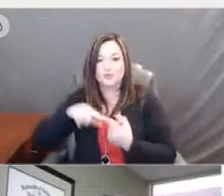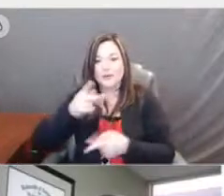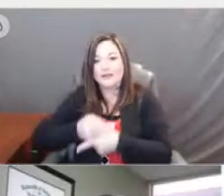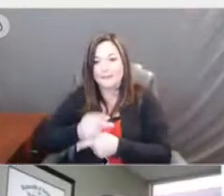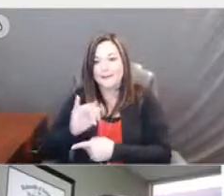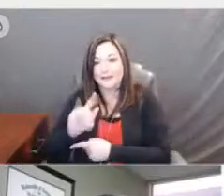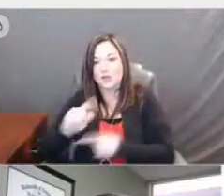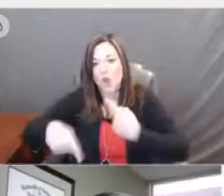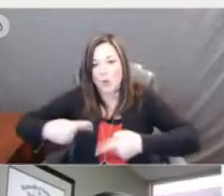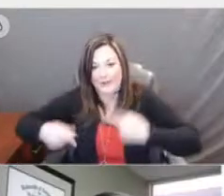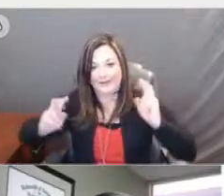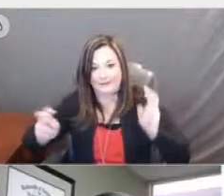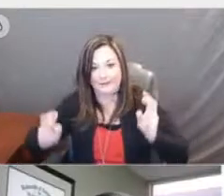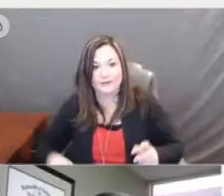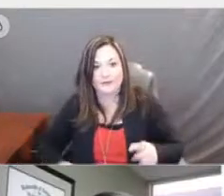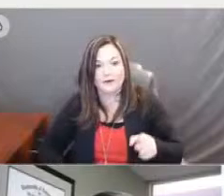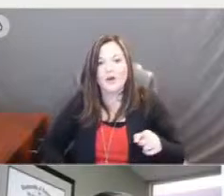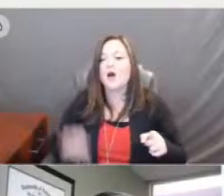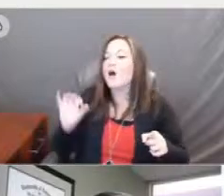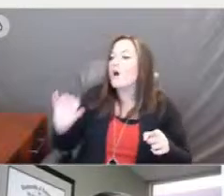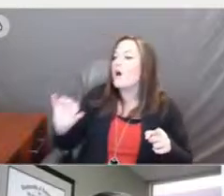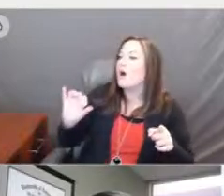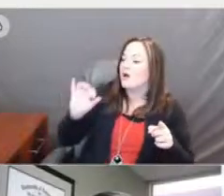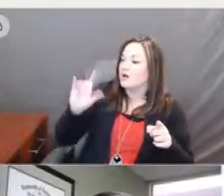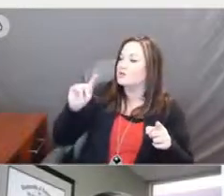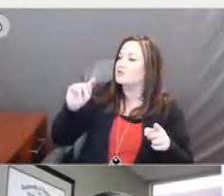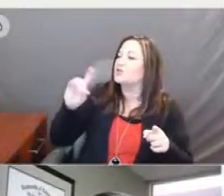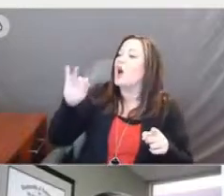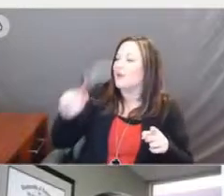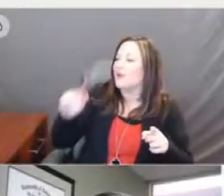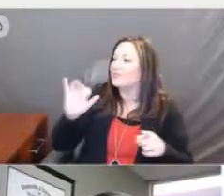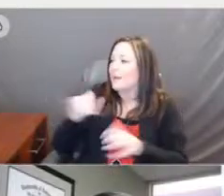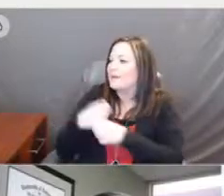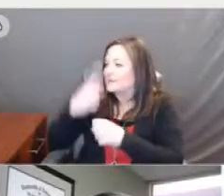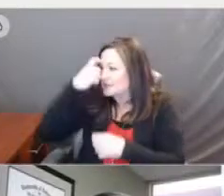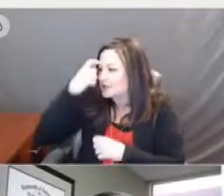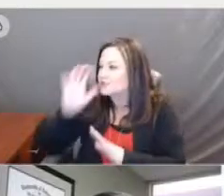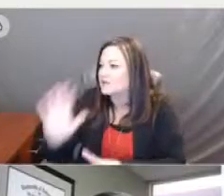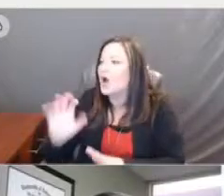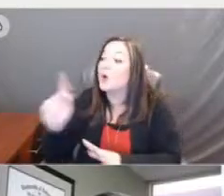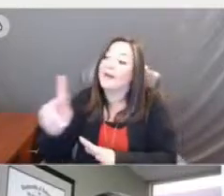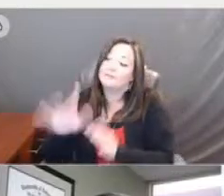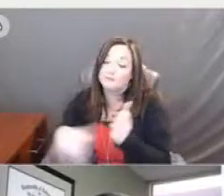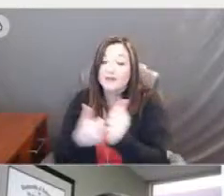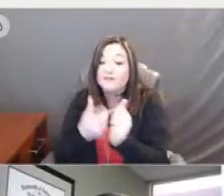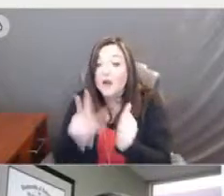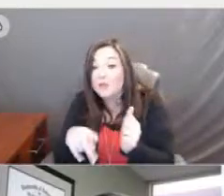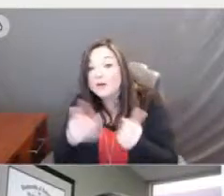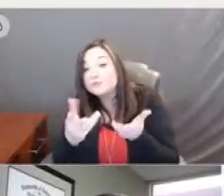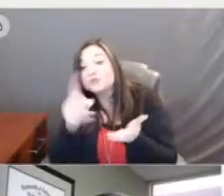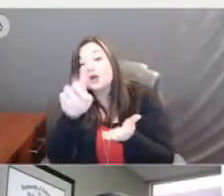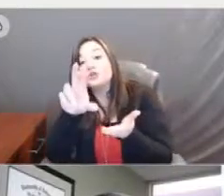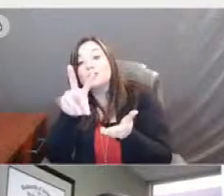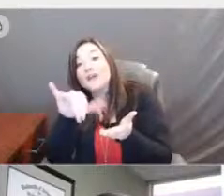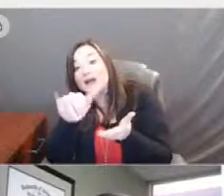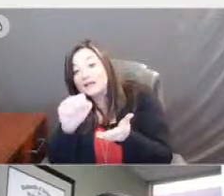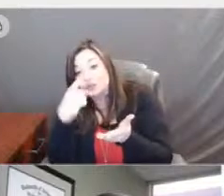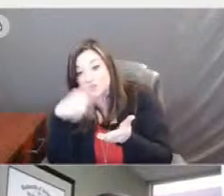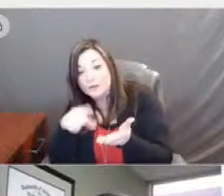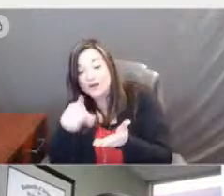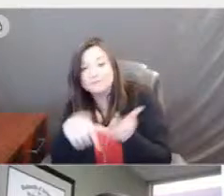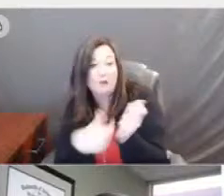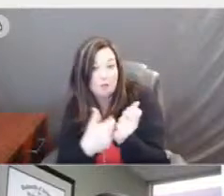about. That makes perfect sense. So let me then ask you as a follow-up, and Dr. Vyas, you can follow up on this.